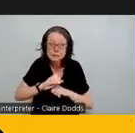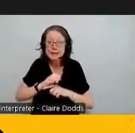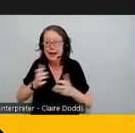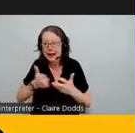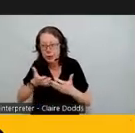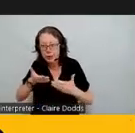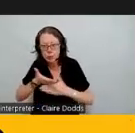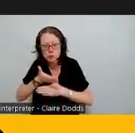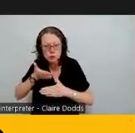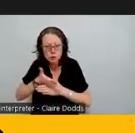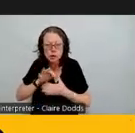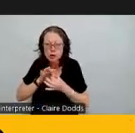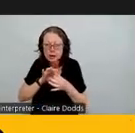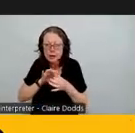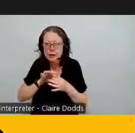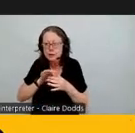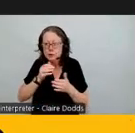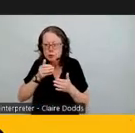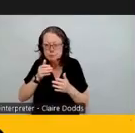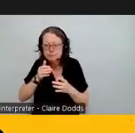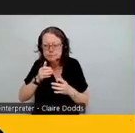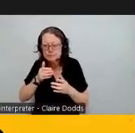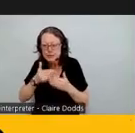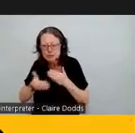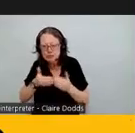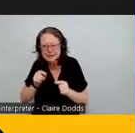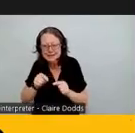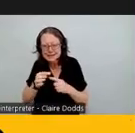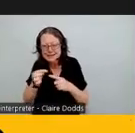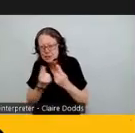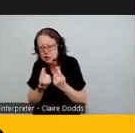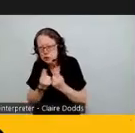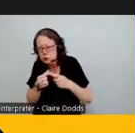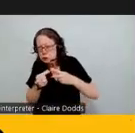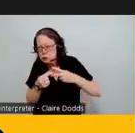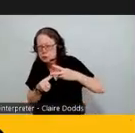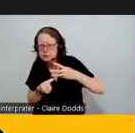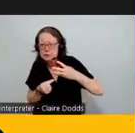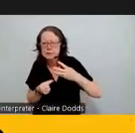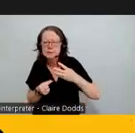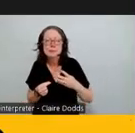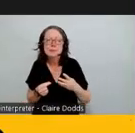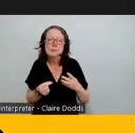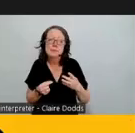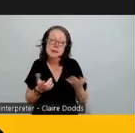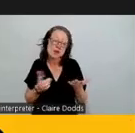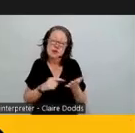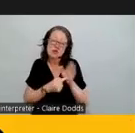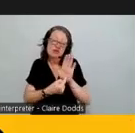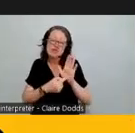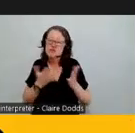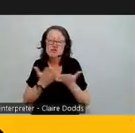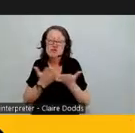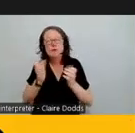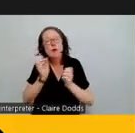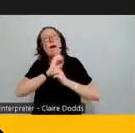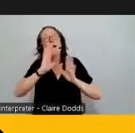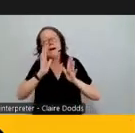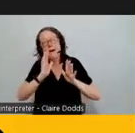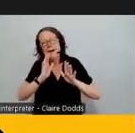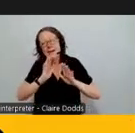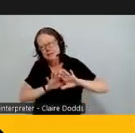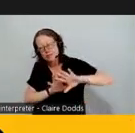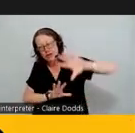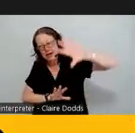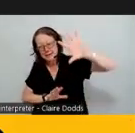issues that David highlighted. But we wanted to give you an idea of the spread and the range that we have. But going back to something